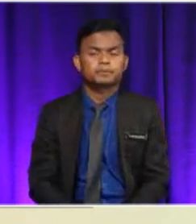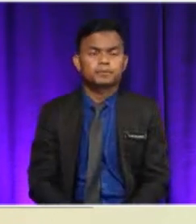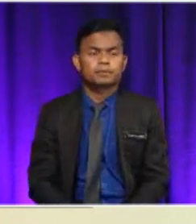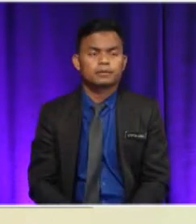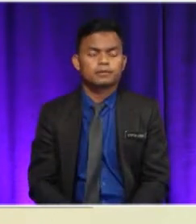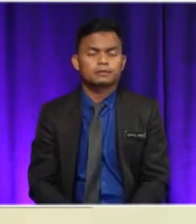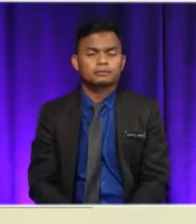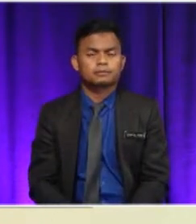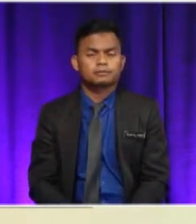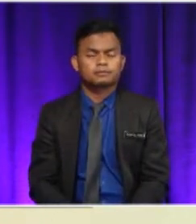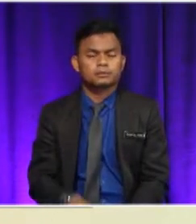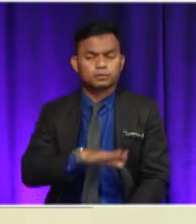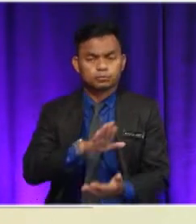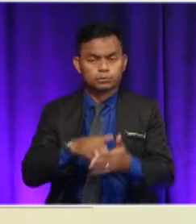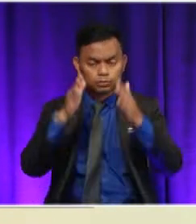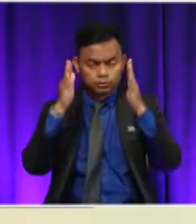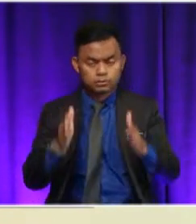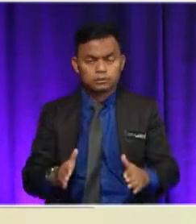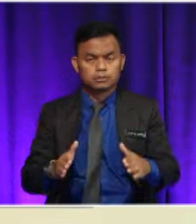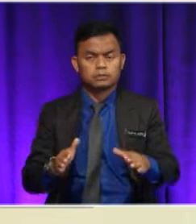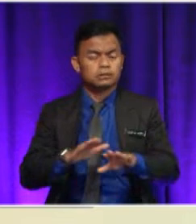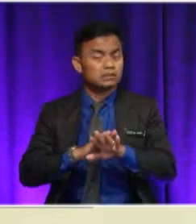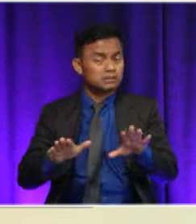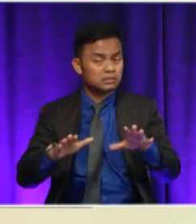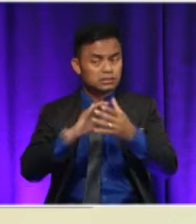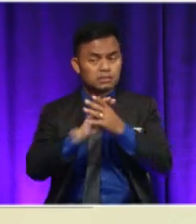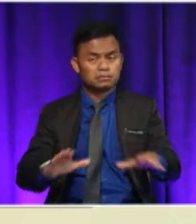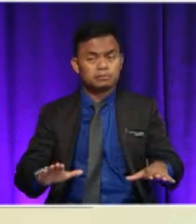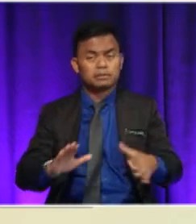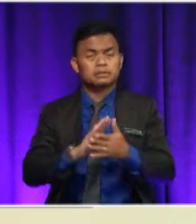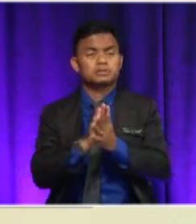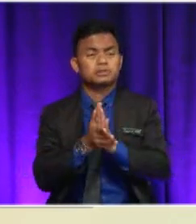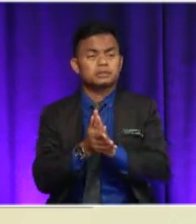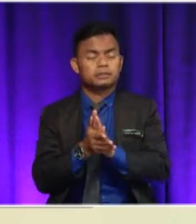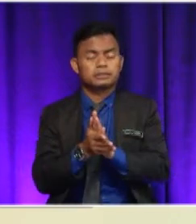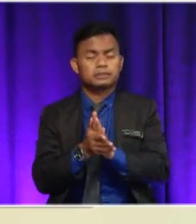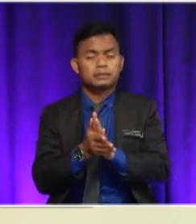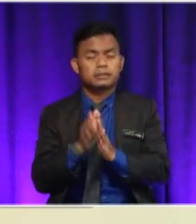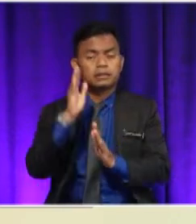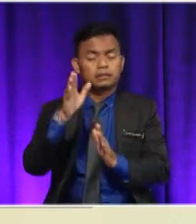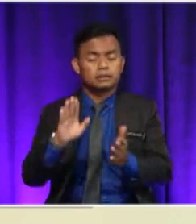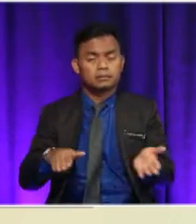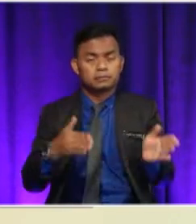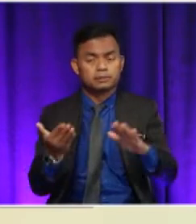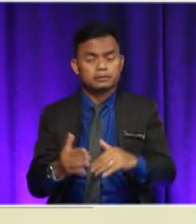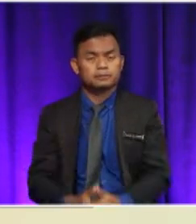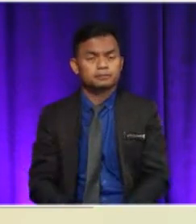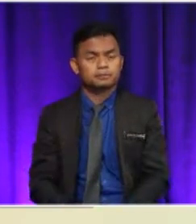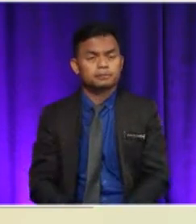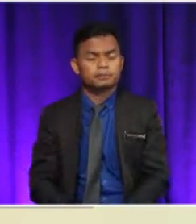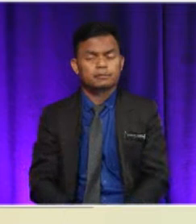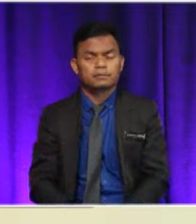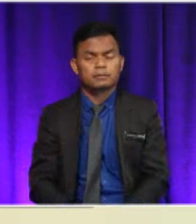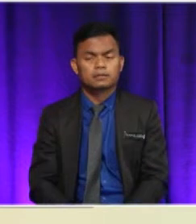could survive, meaning they would die. So that's what I meant when we look at the tip for you to identify the